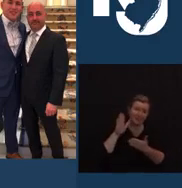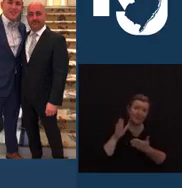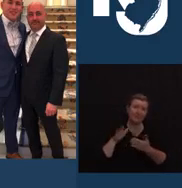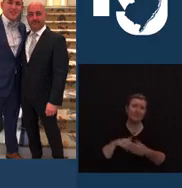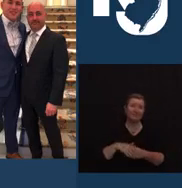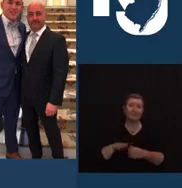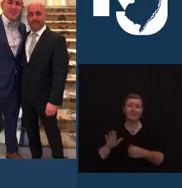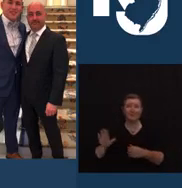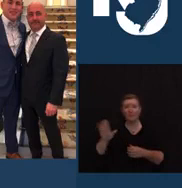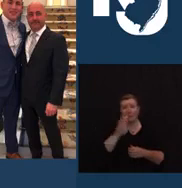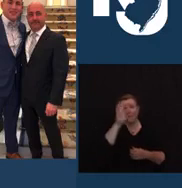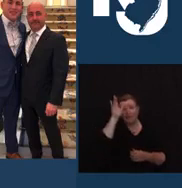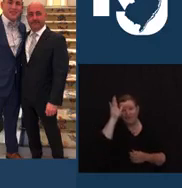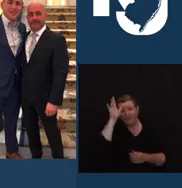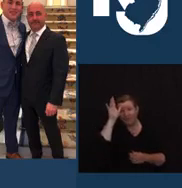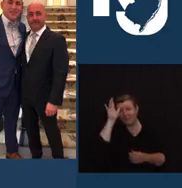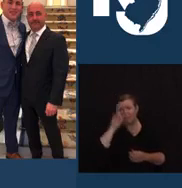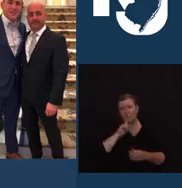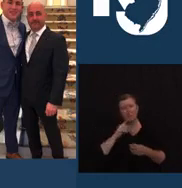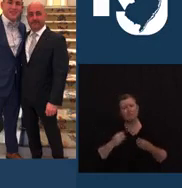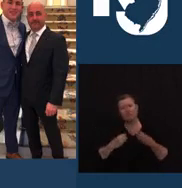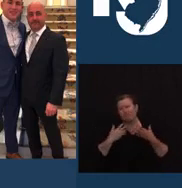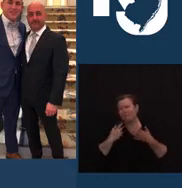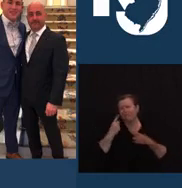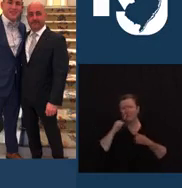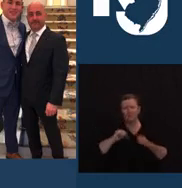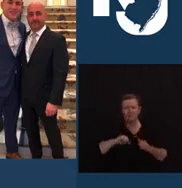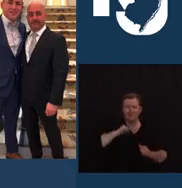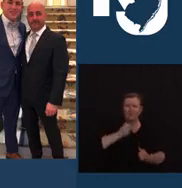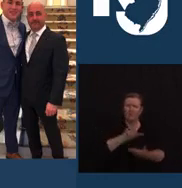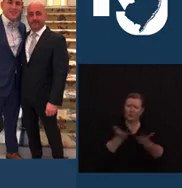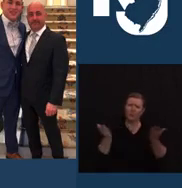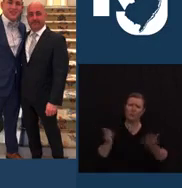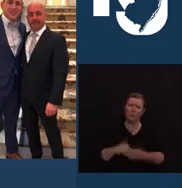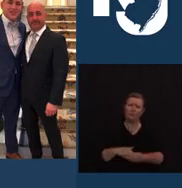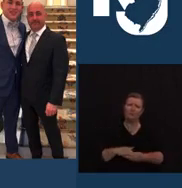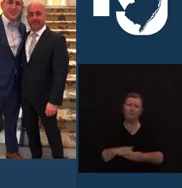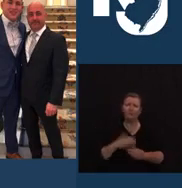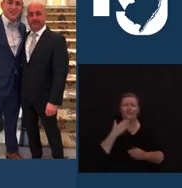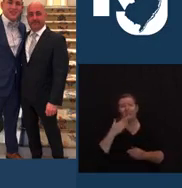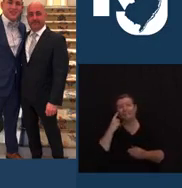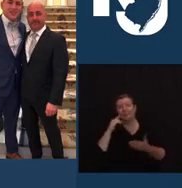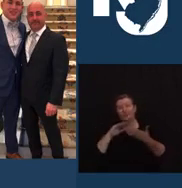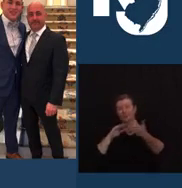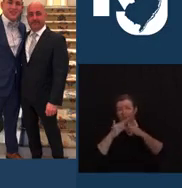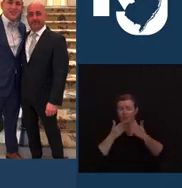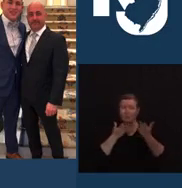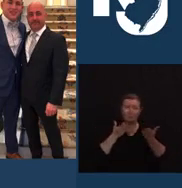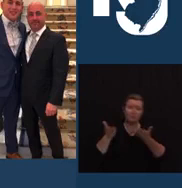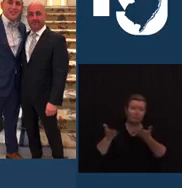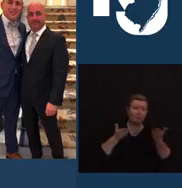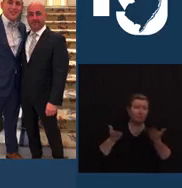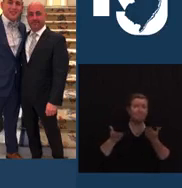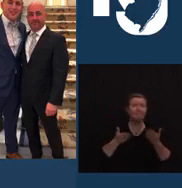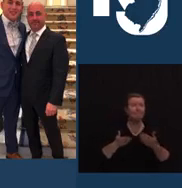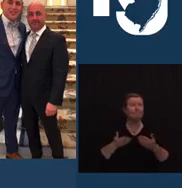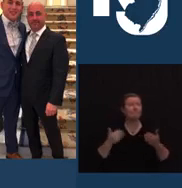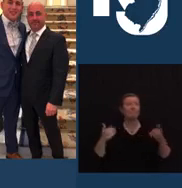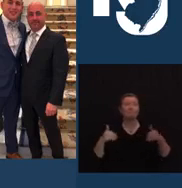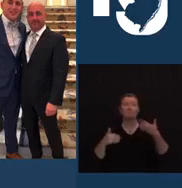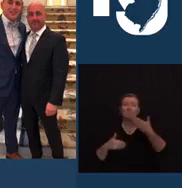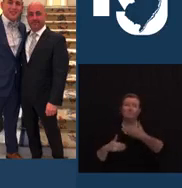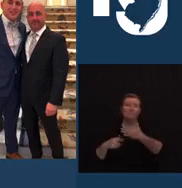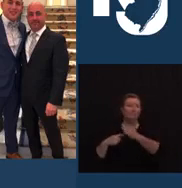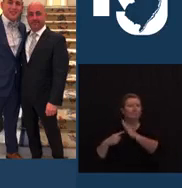you. We thank Ron for a lifetime of community service. His example is one that will stand the test of time. And